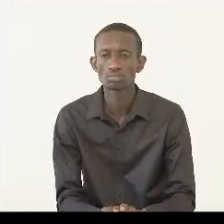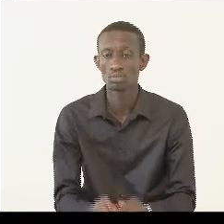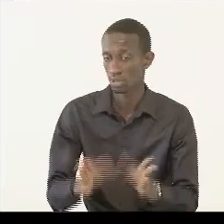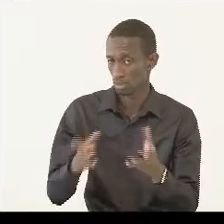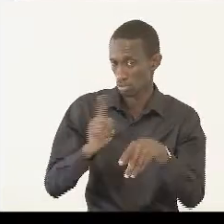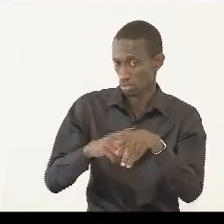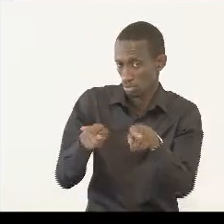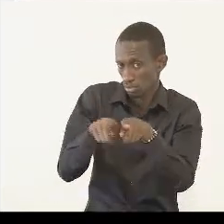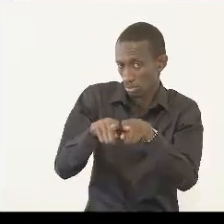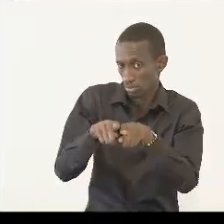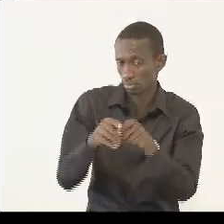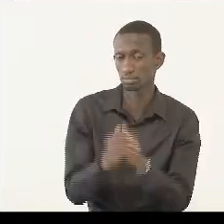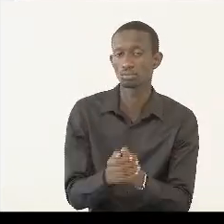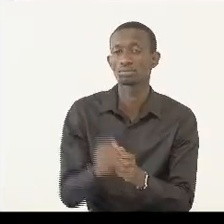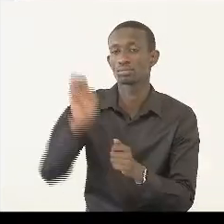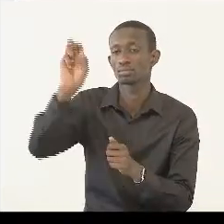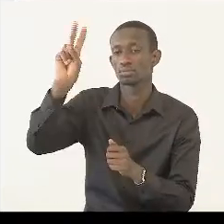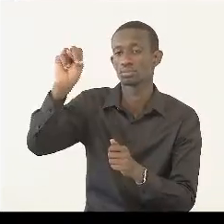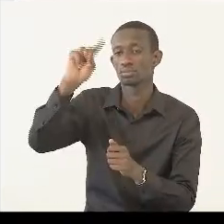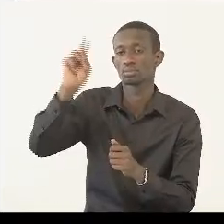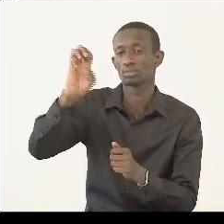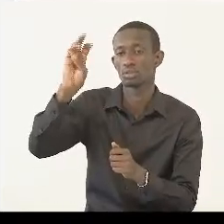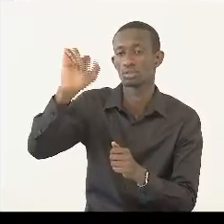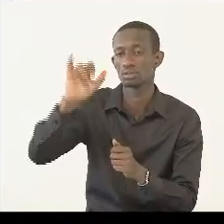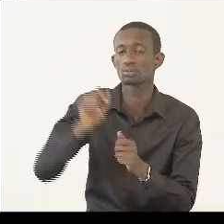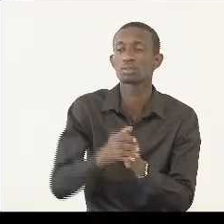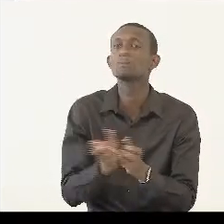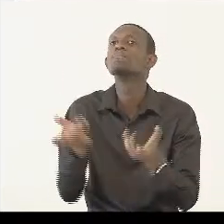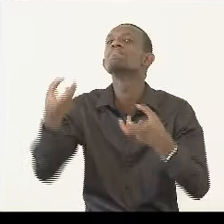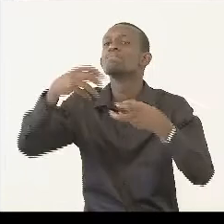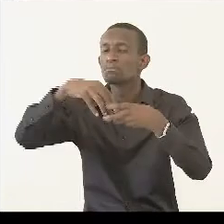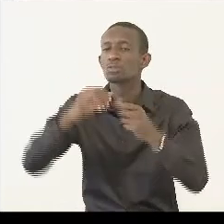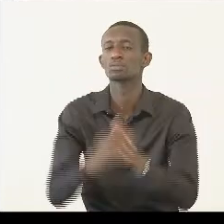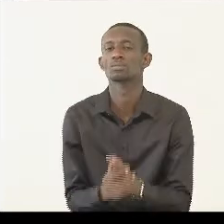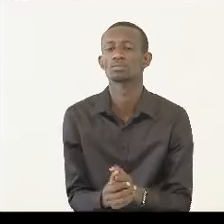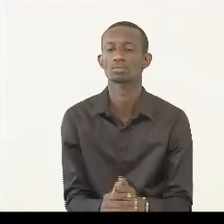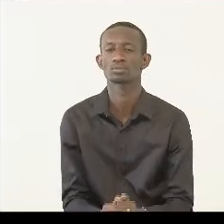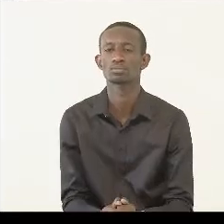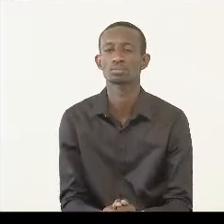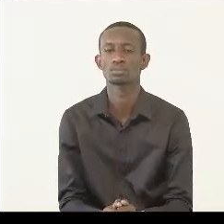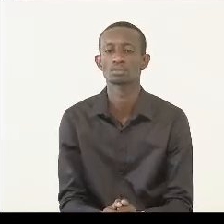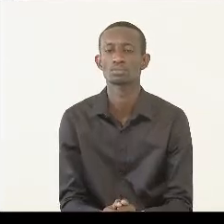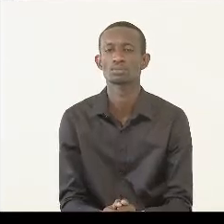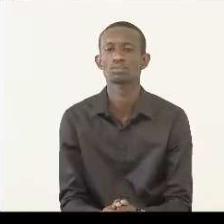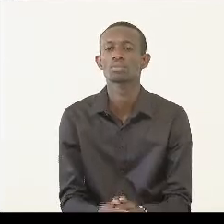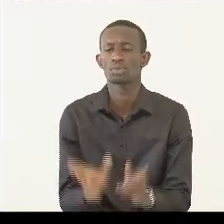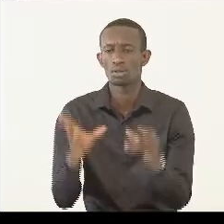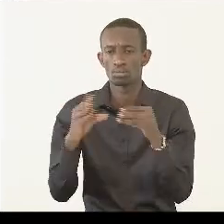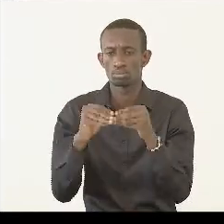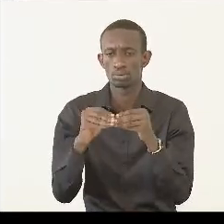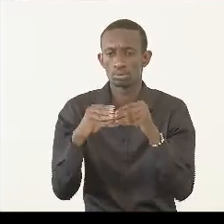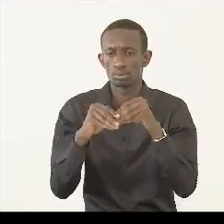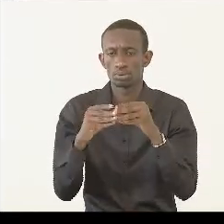time the enzymes involved and at what point each enzyme has to come in. Glue sticking the